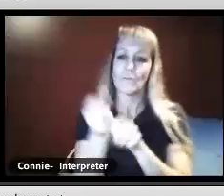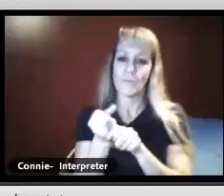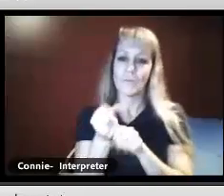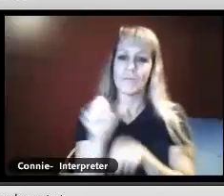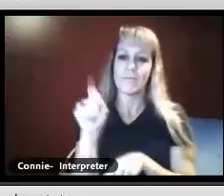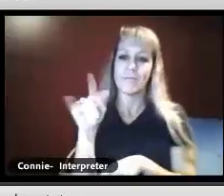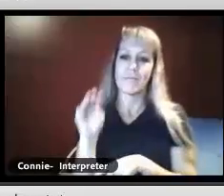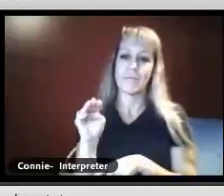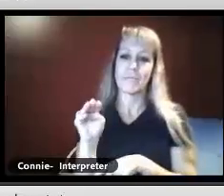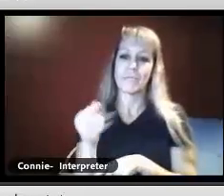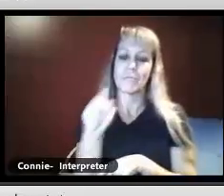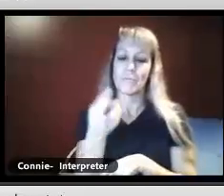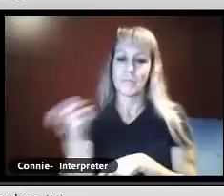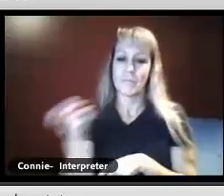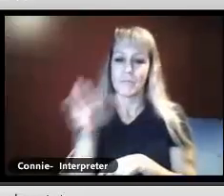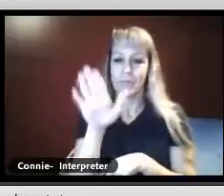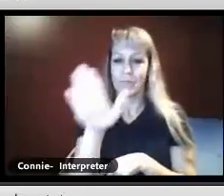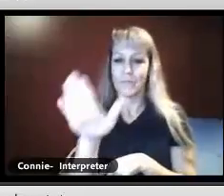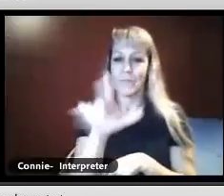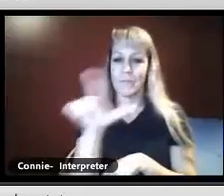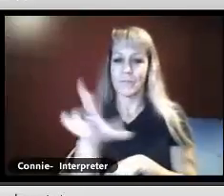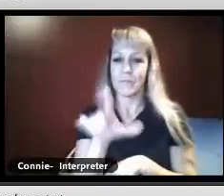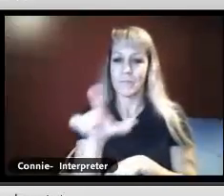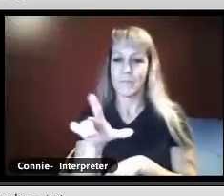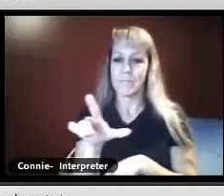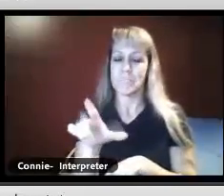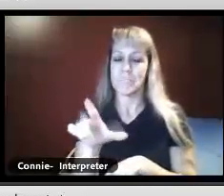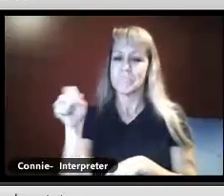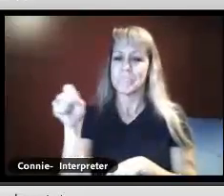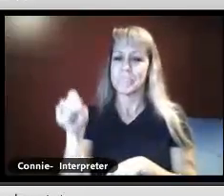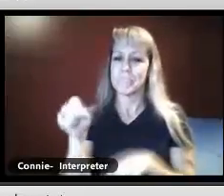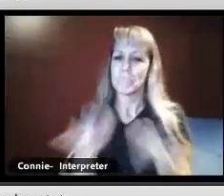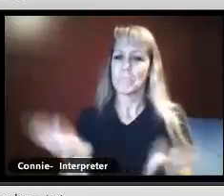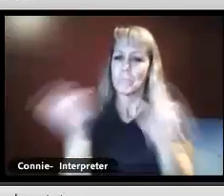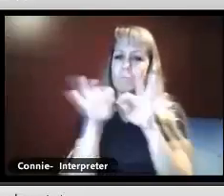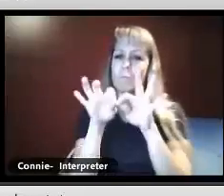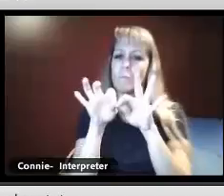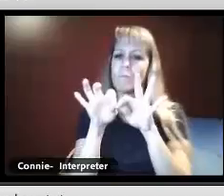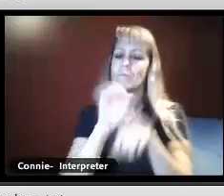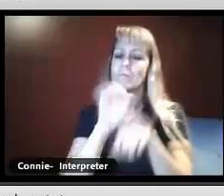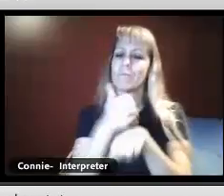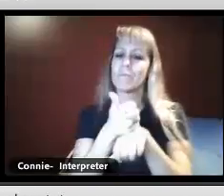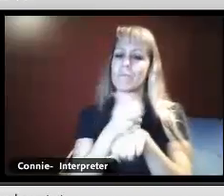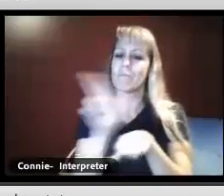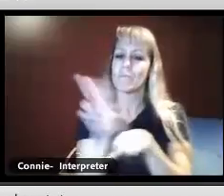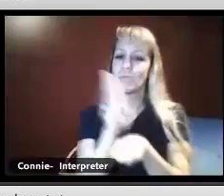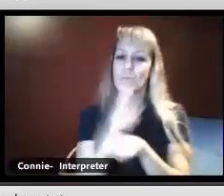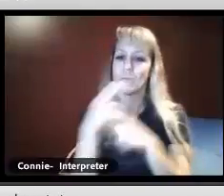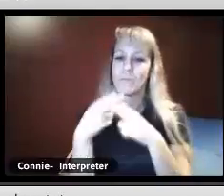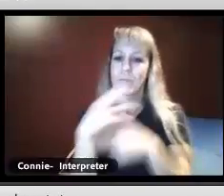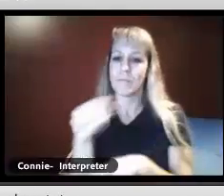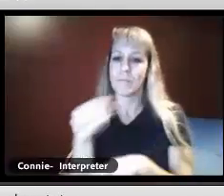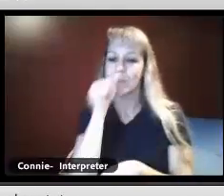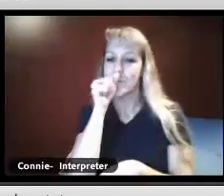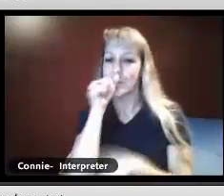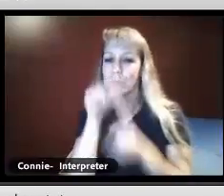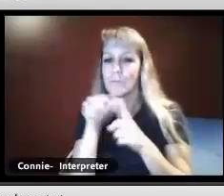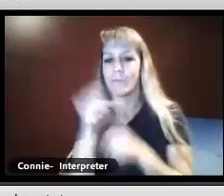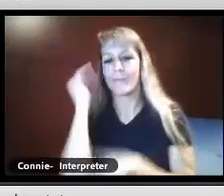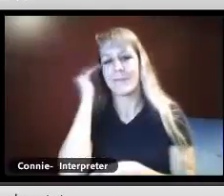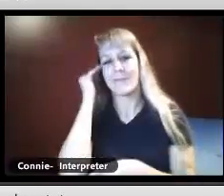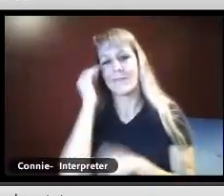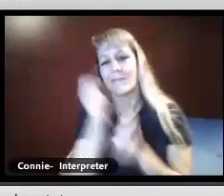for your library, it is well worth it for you to create a username and password. I know we all have too many of them, but just